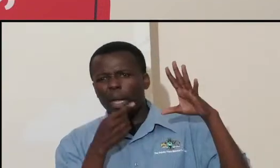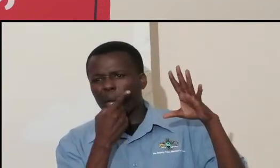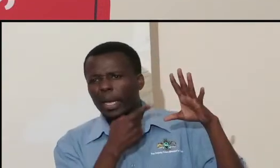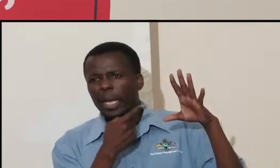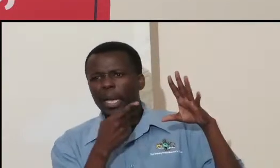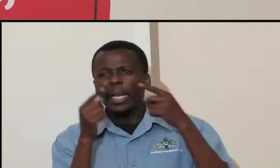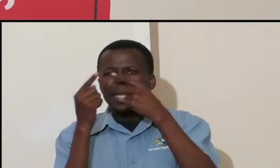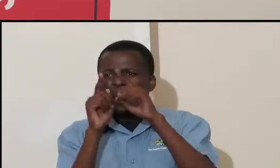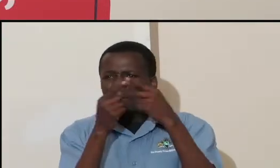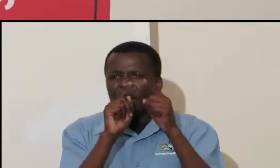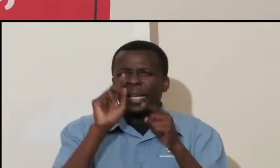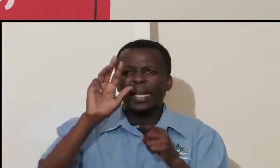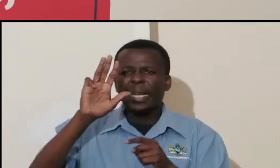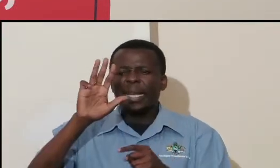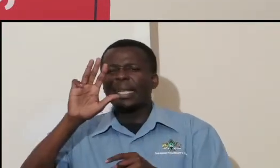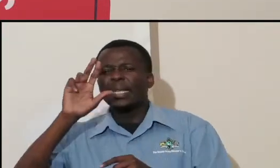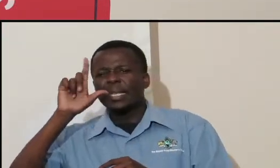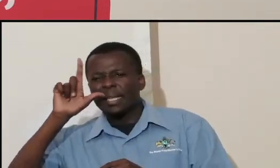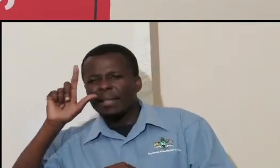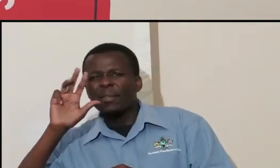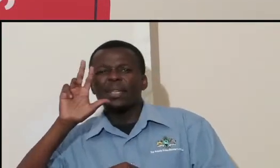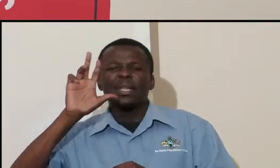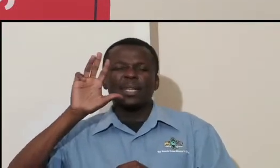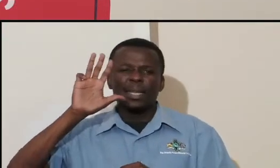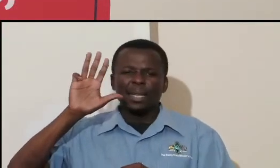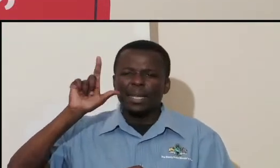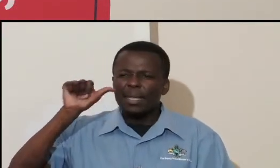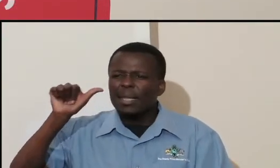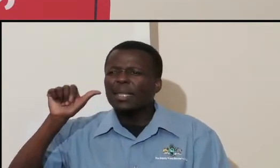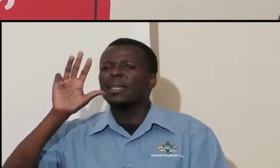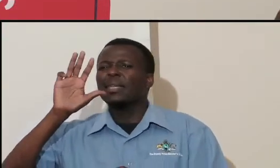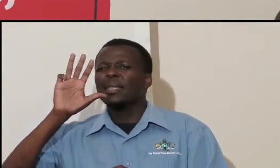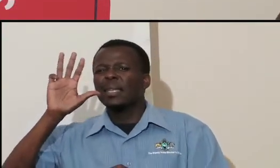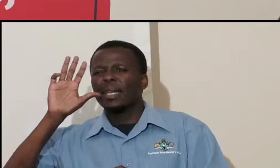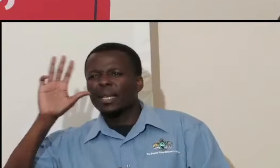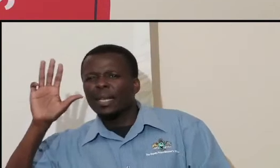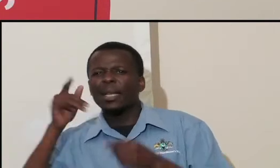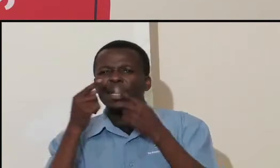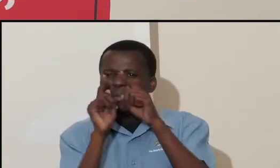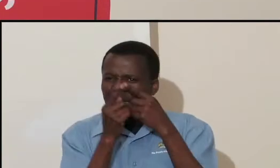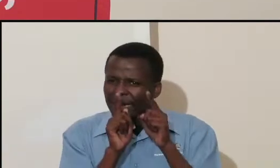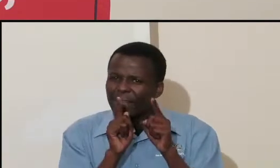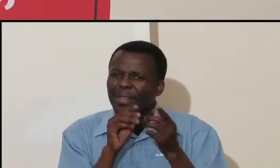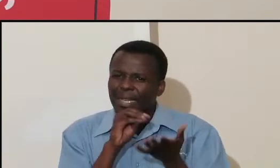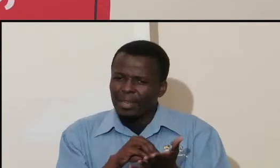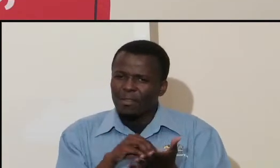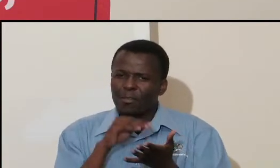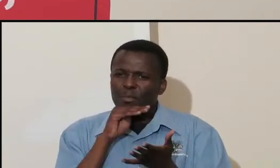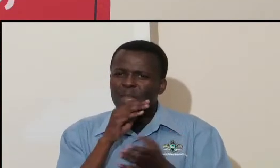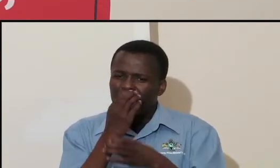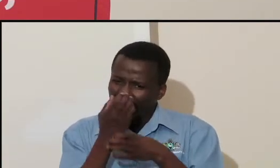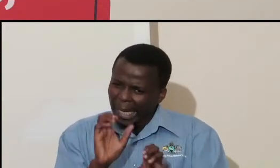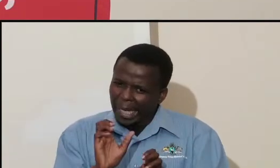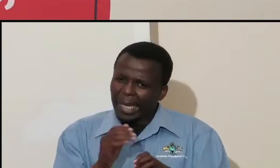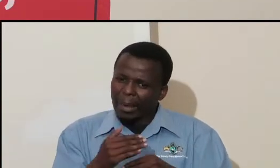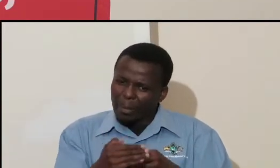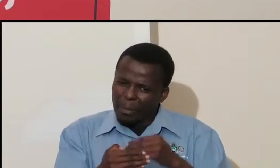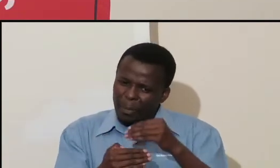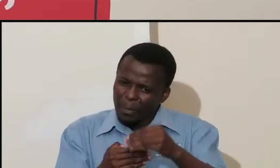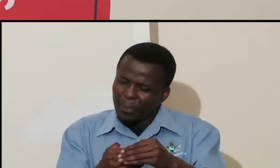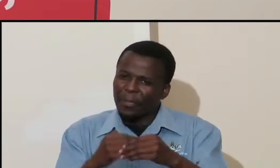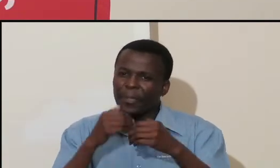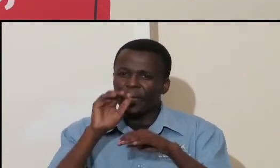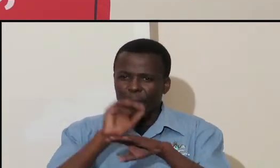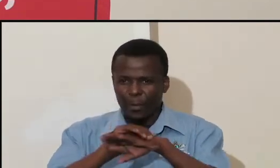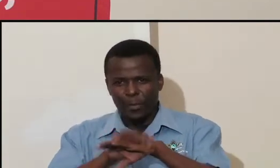98, 99, 96, wherever we are now, we are moving in the right direction